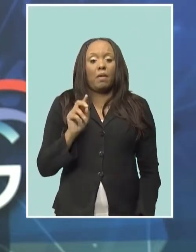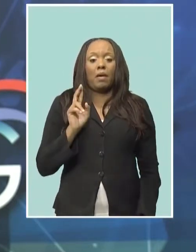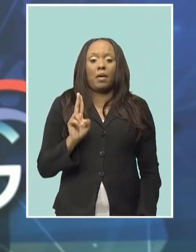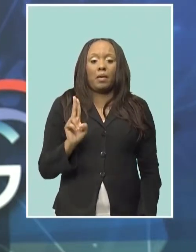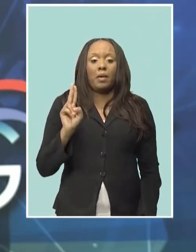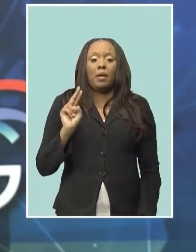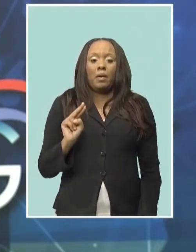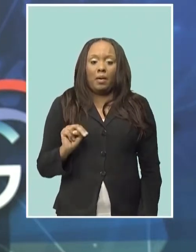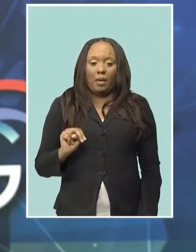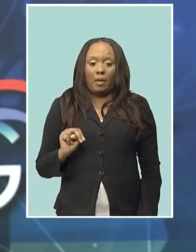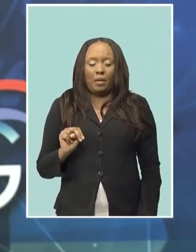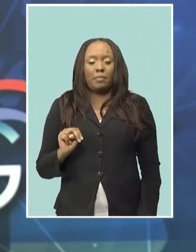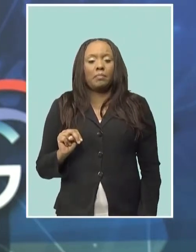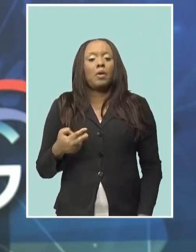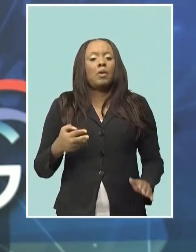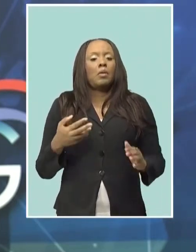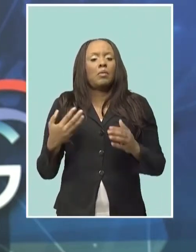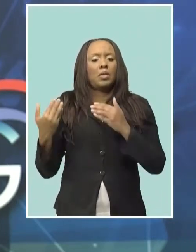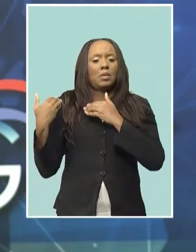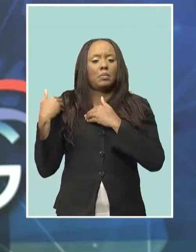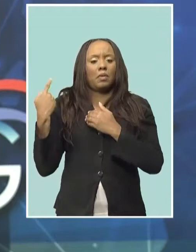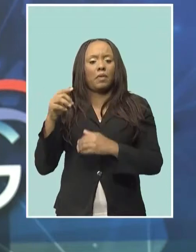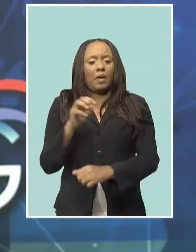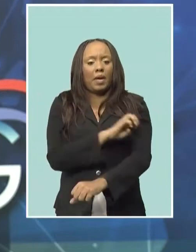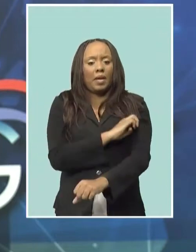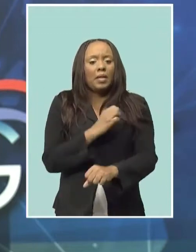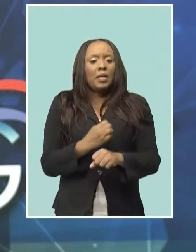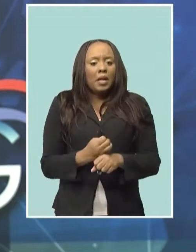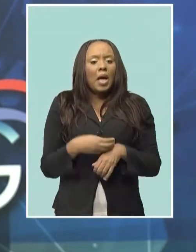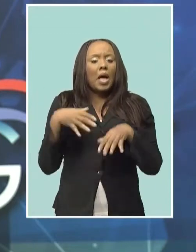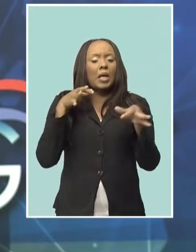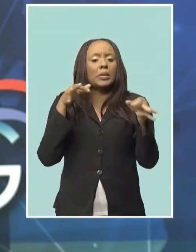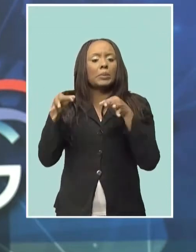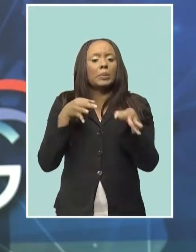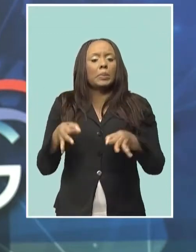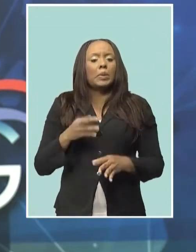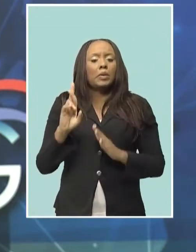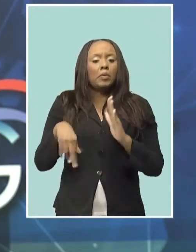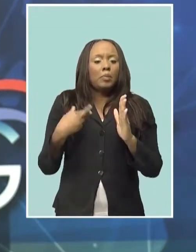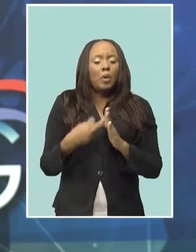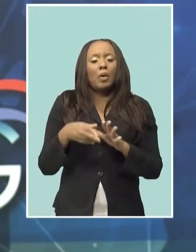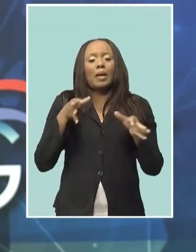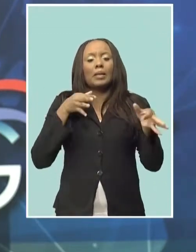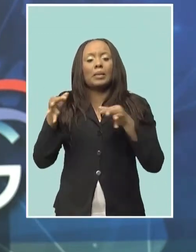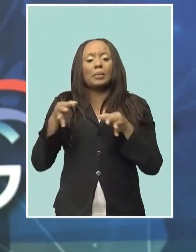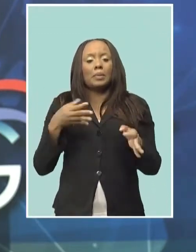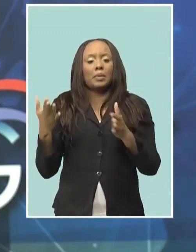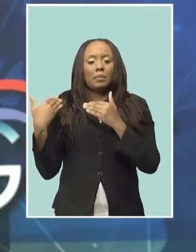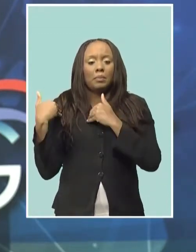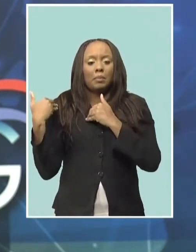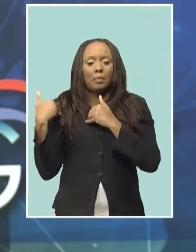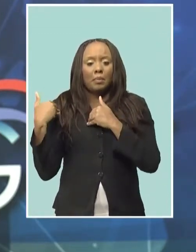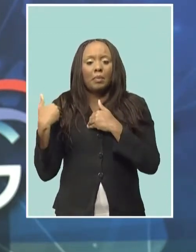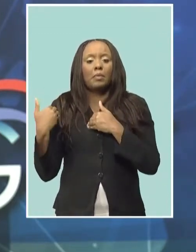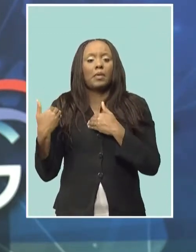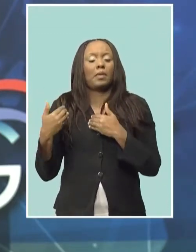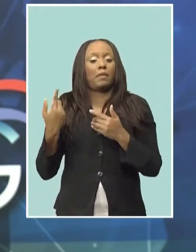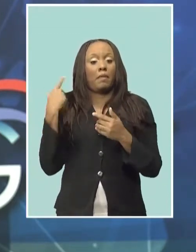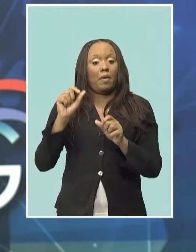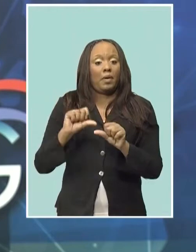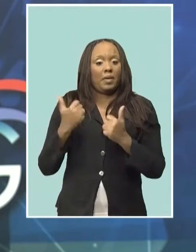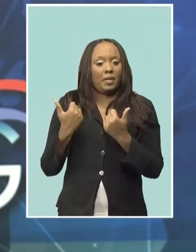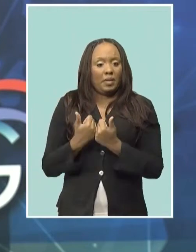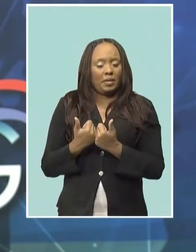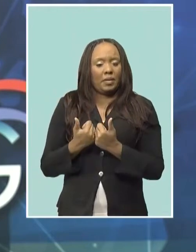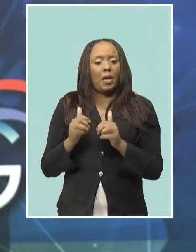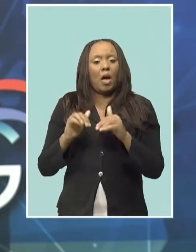Sustainable Energy for All, Damilola Ogunbiyi, has been explaining what role that agency will be playing in the fashioning of the updated